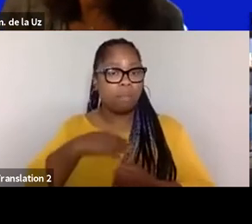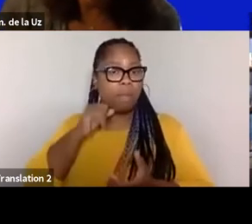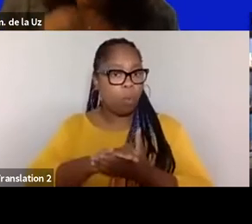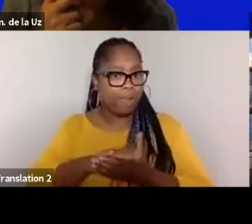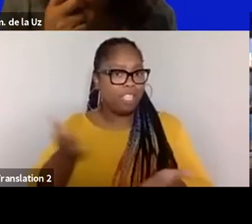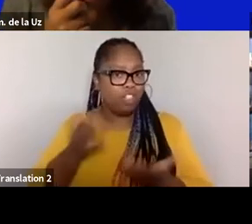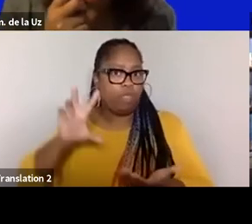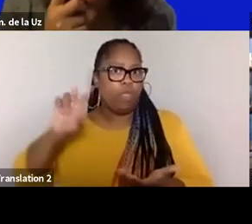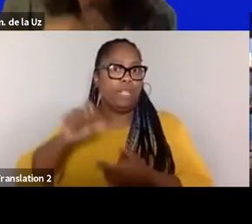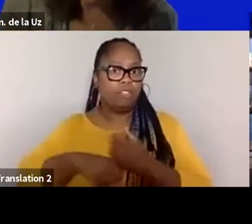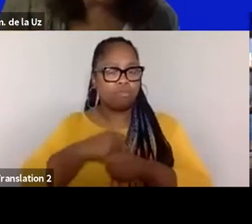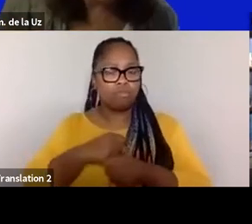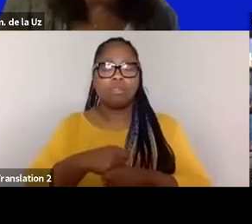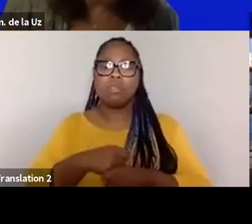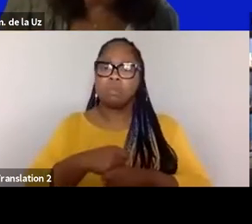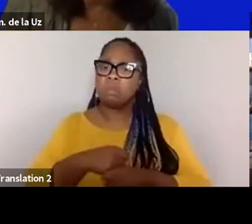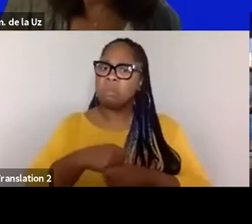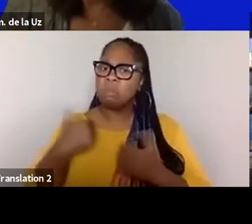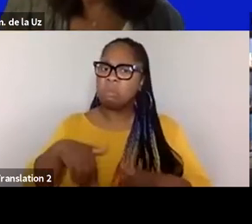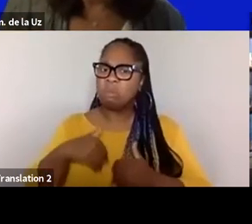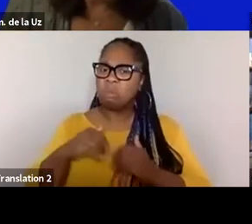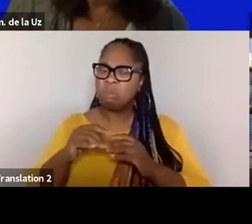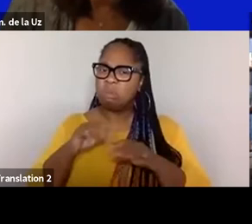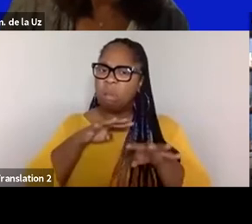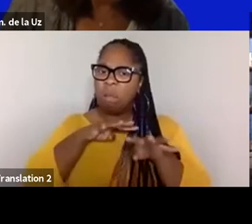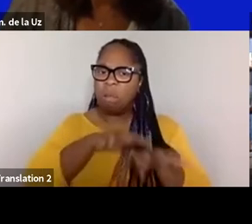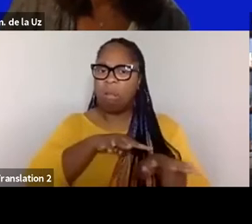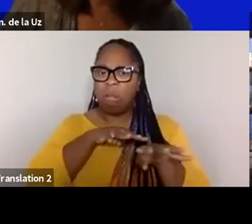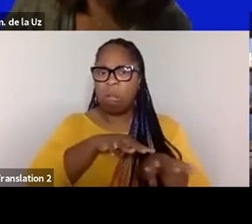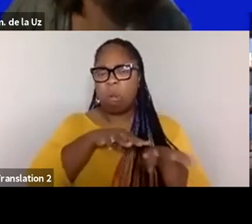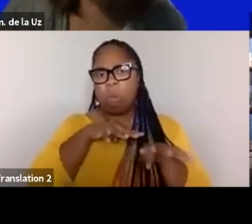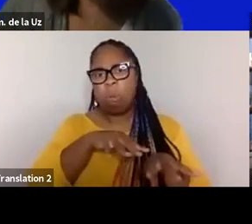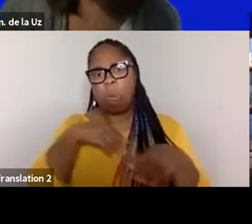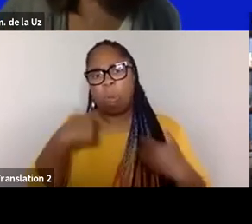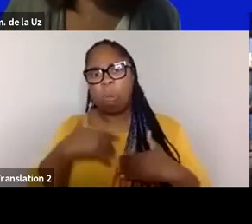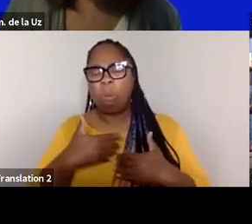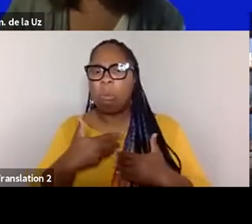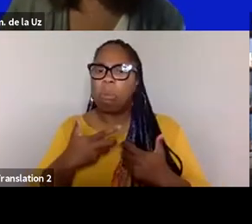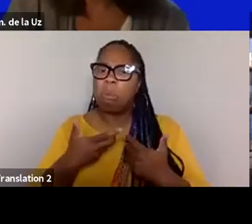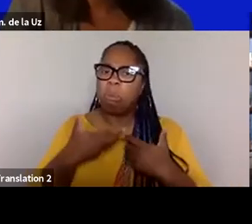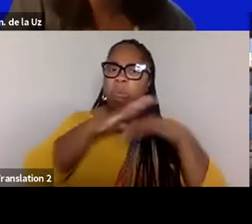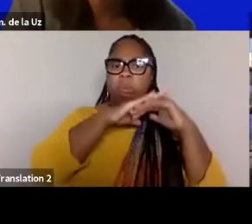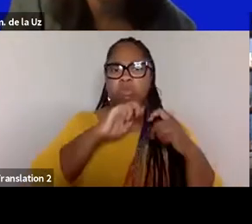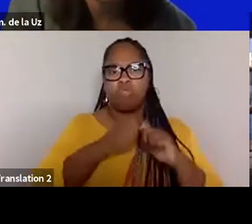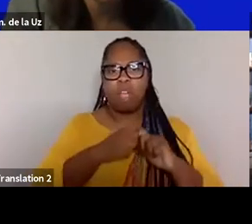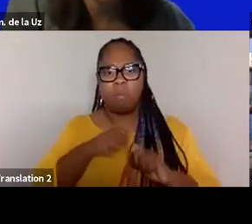30 years. There's been increasing traffic problems at the at Park Circle as it is. There's a lot